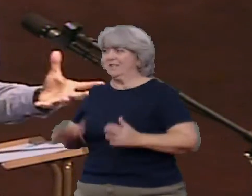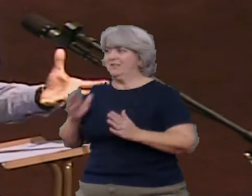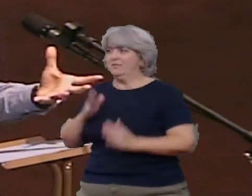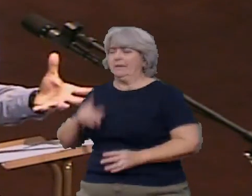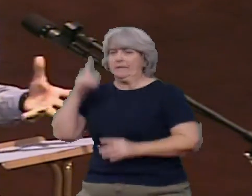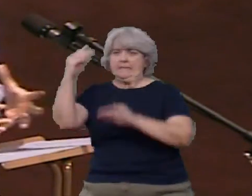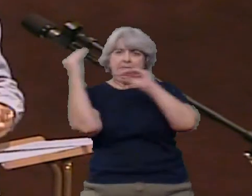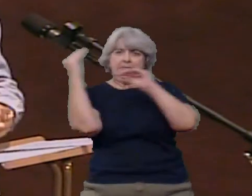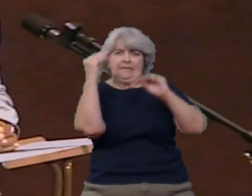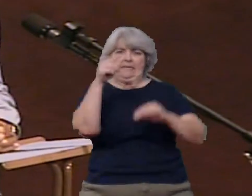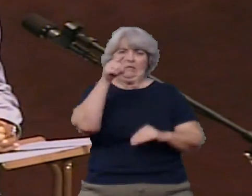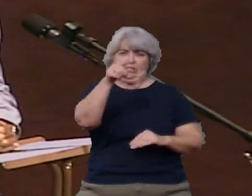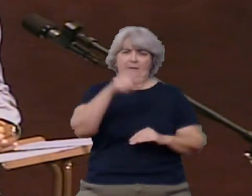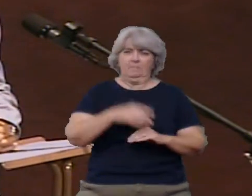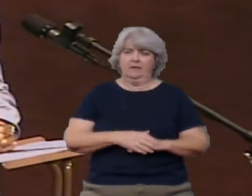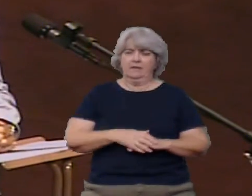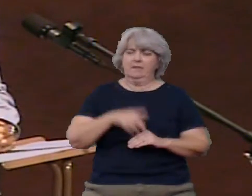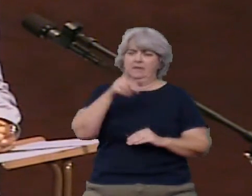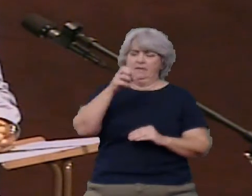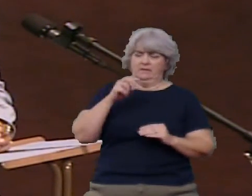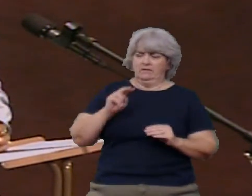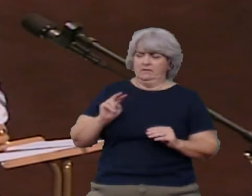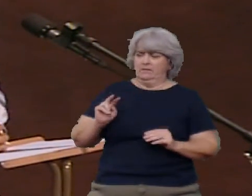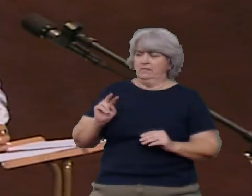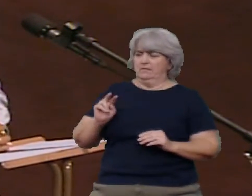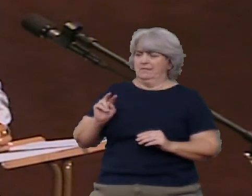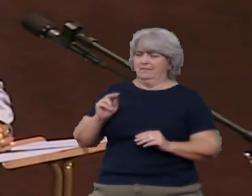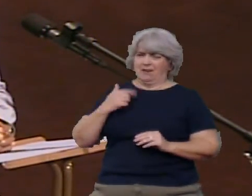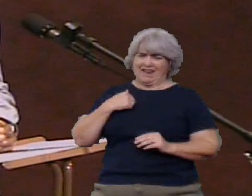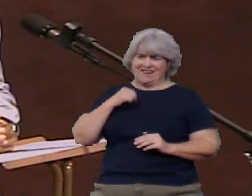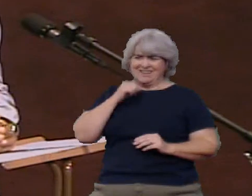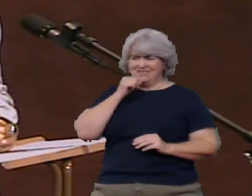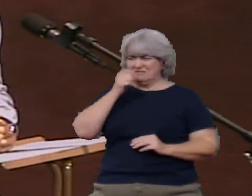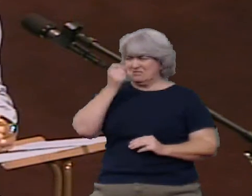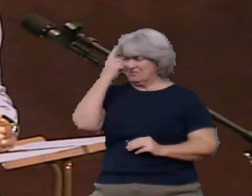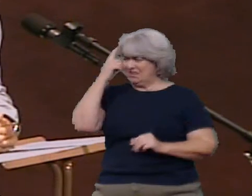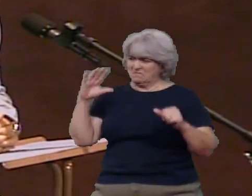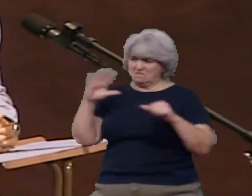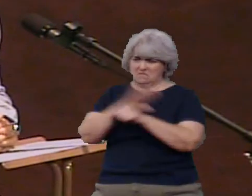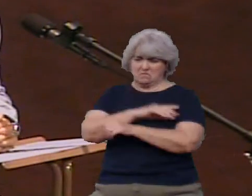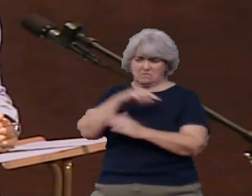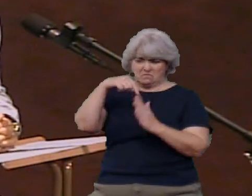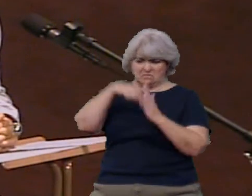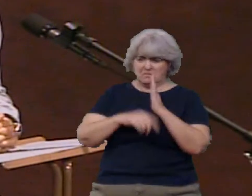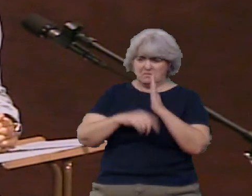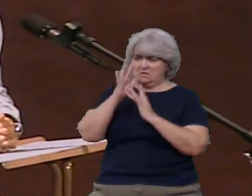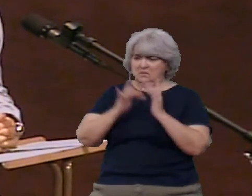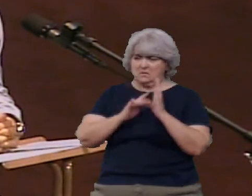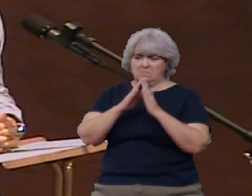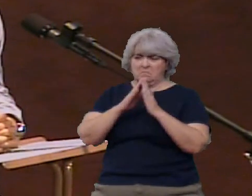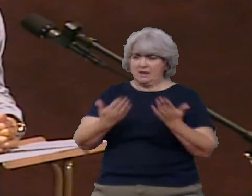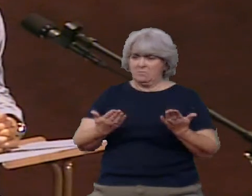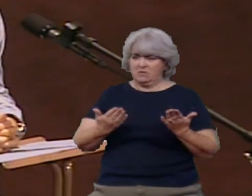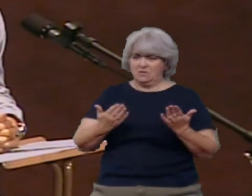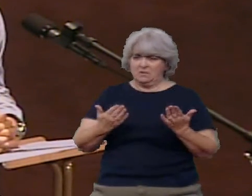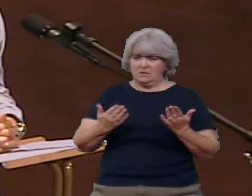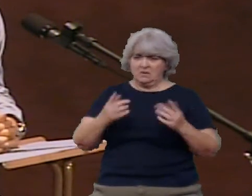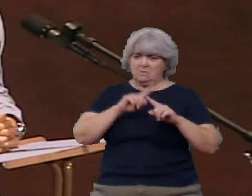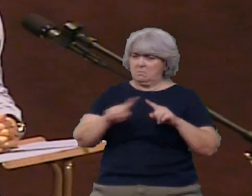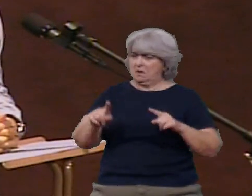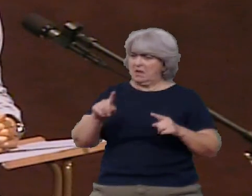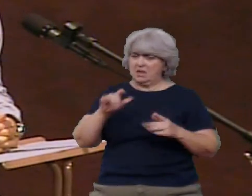know, I may not understand everything I need to about the Bible, but I'm not going to let a little water stand in my way of